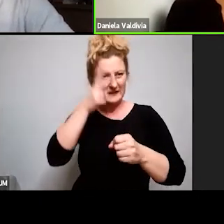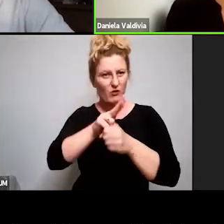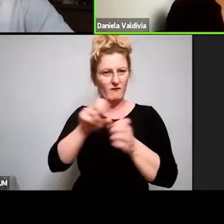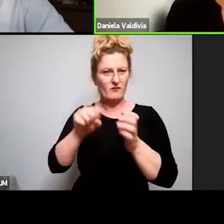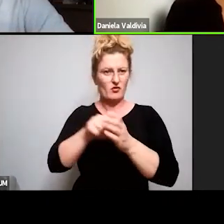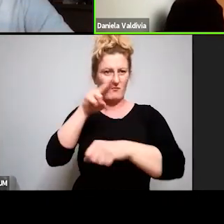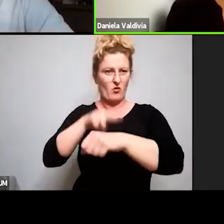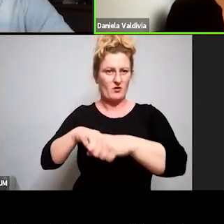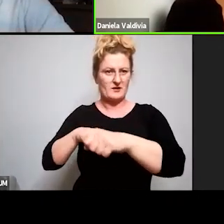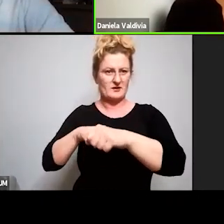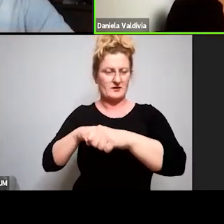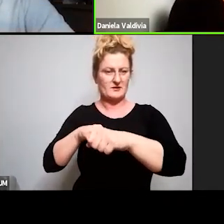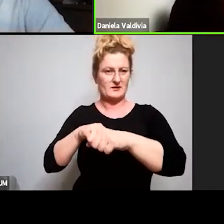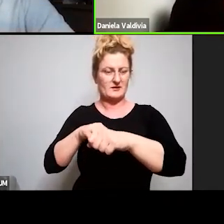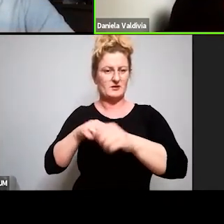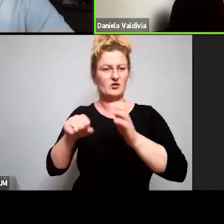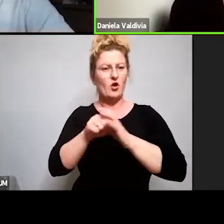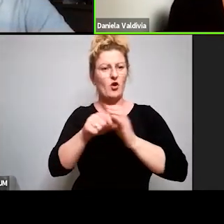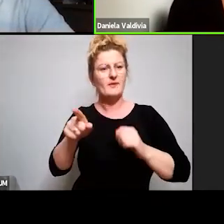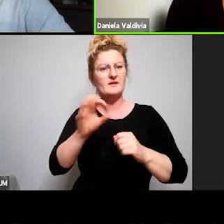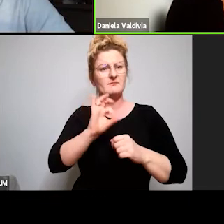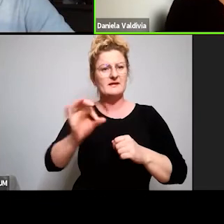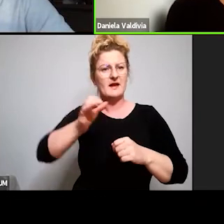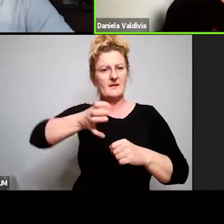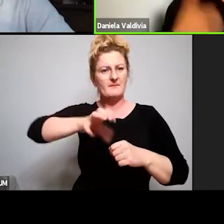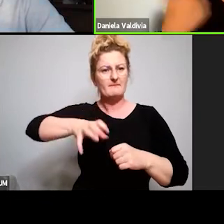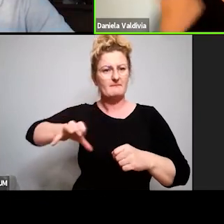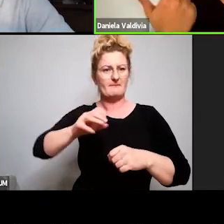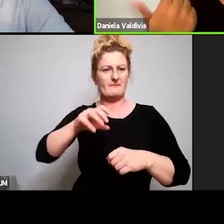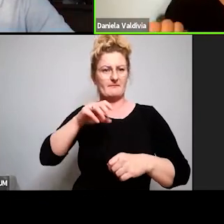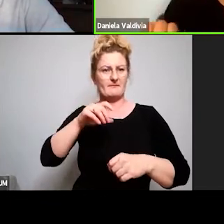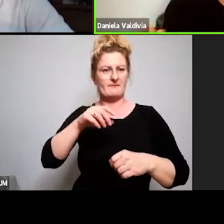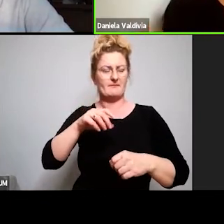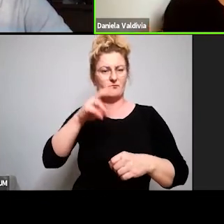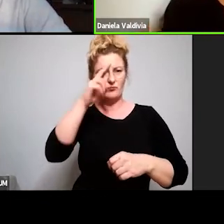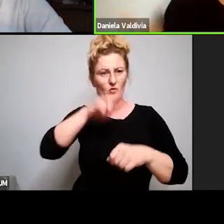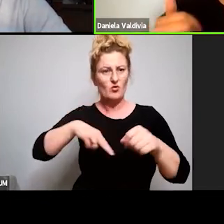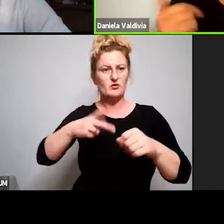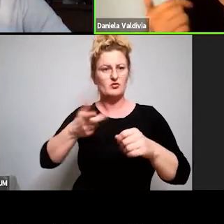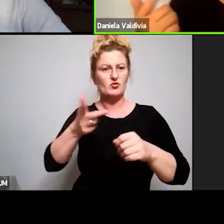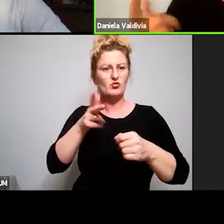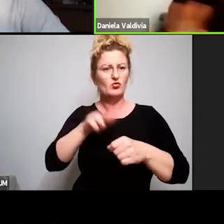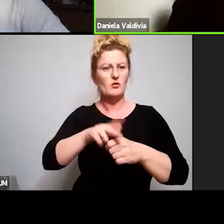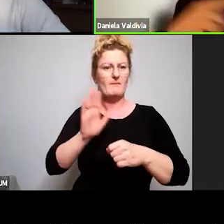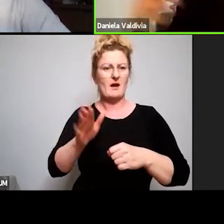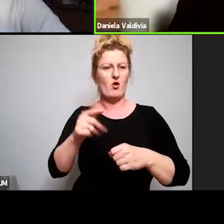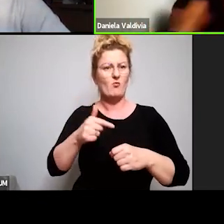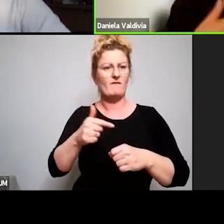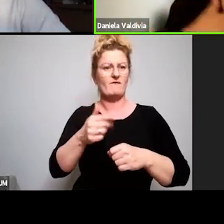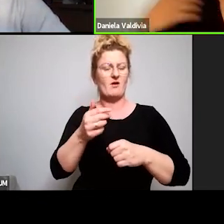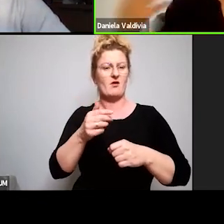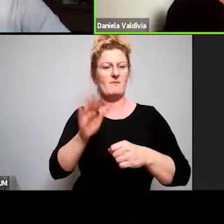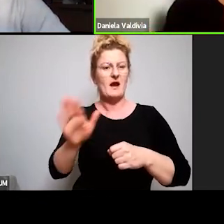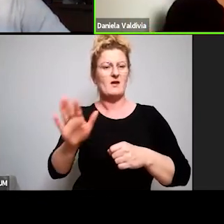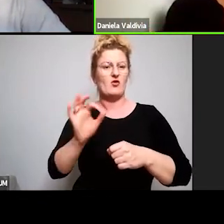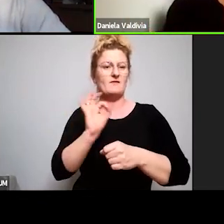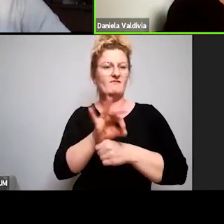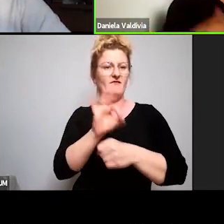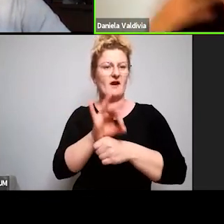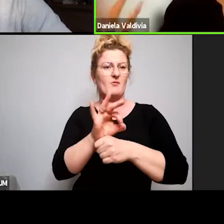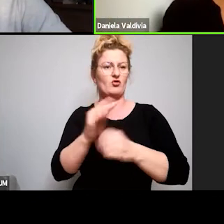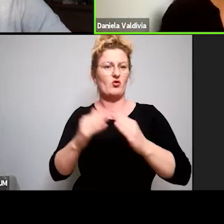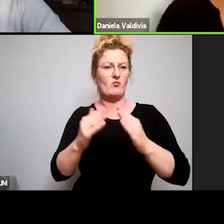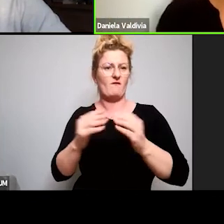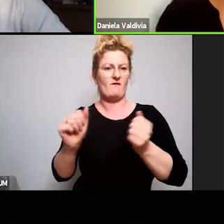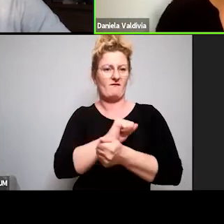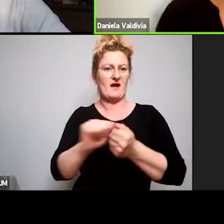Poland where women would say, no, I don't want to go to police because they re-victimize me. They are gonna, you know, like spread my case. It's gonna